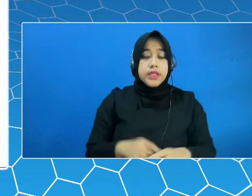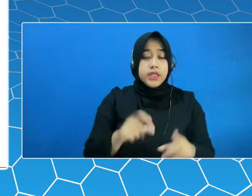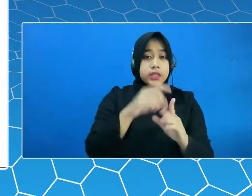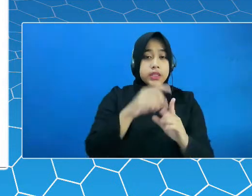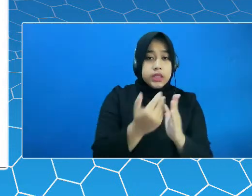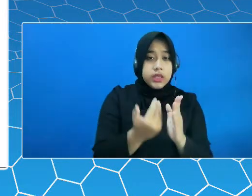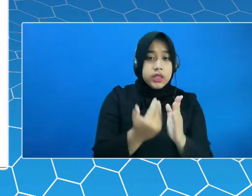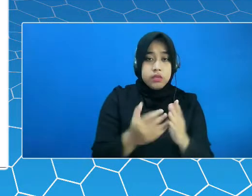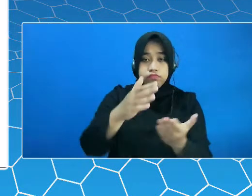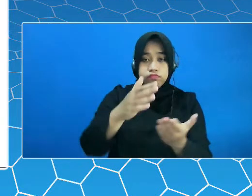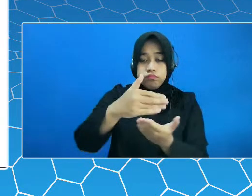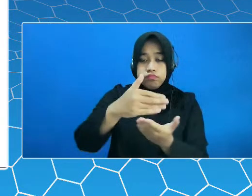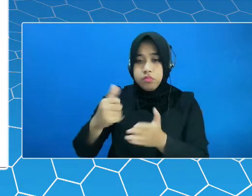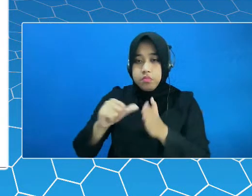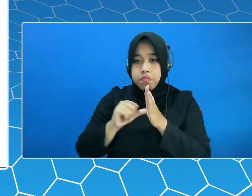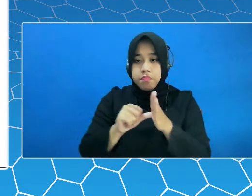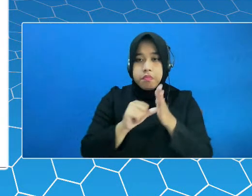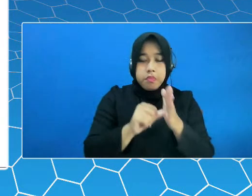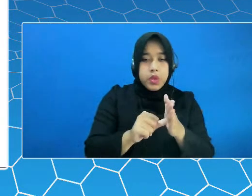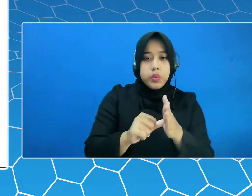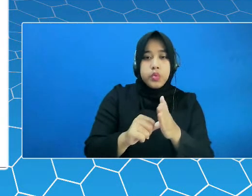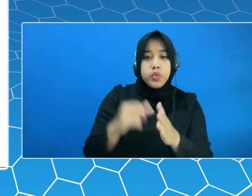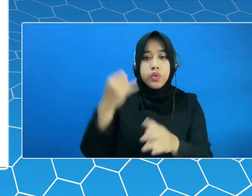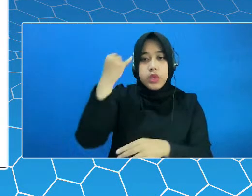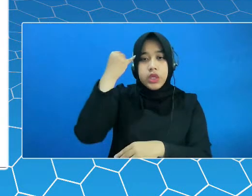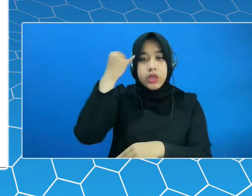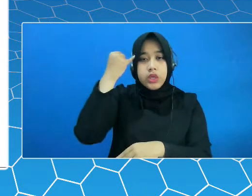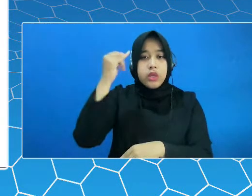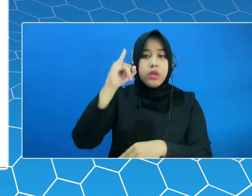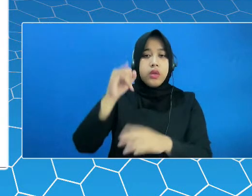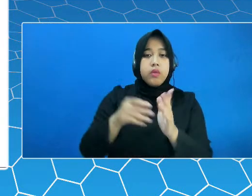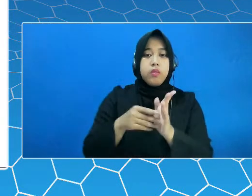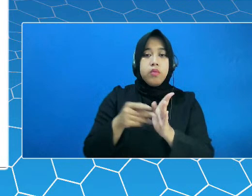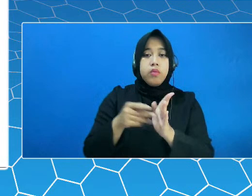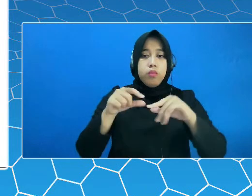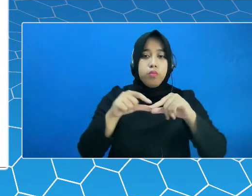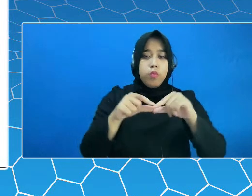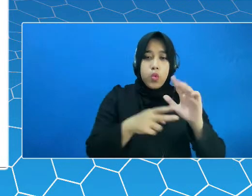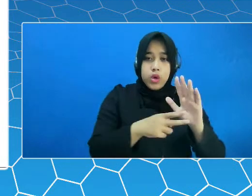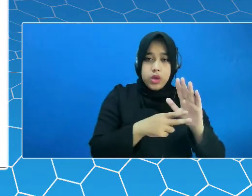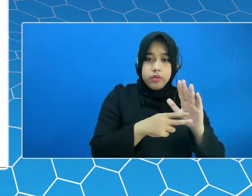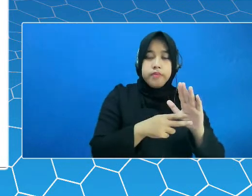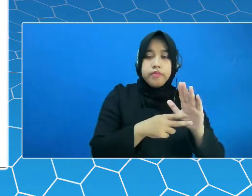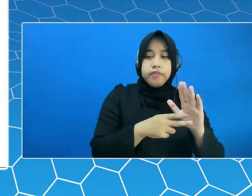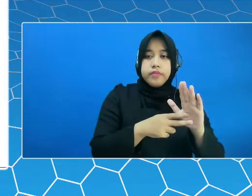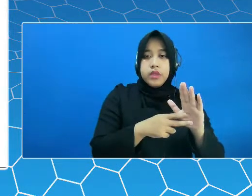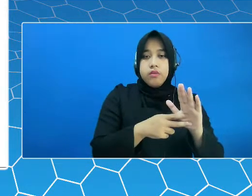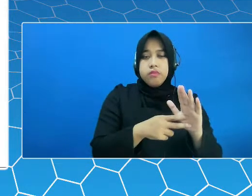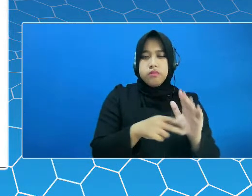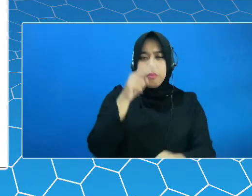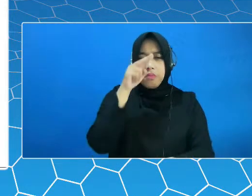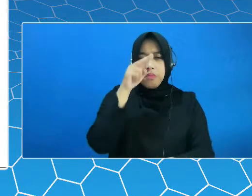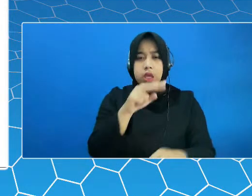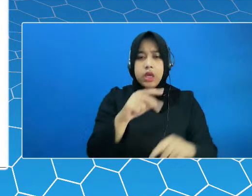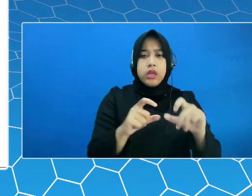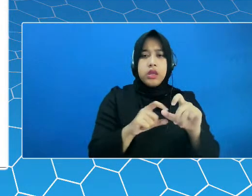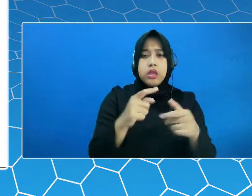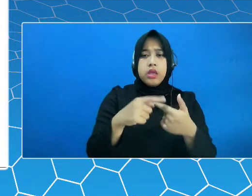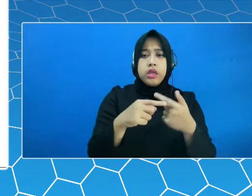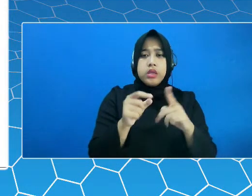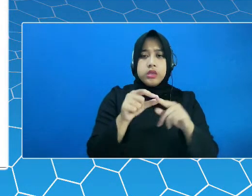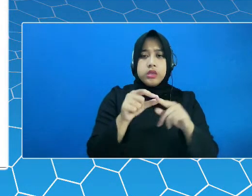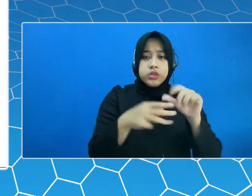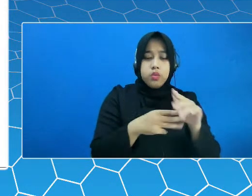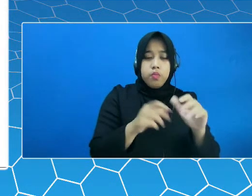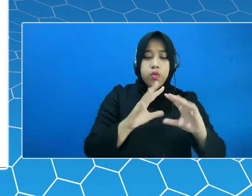the symptoms, health impacts, and underlying cause of long COVID symptoms in non-hospitalized patients, which will